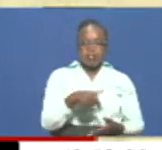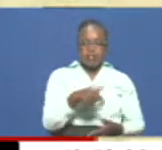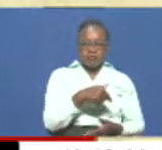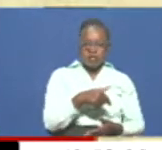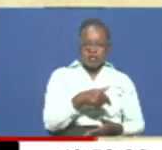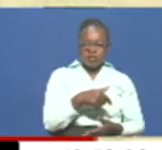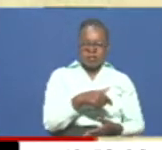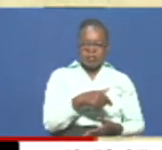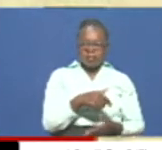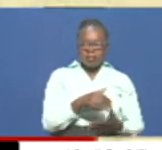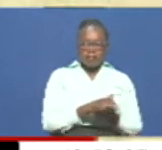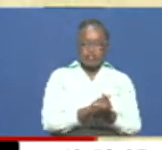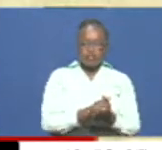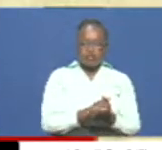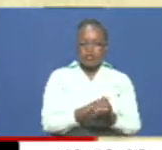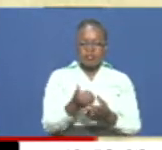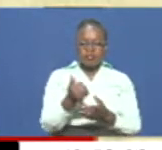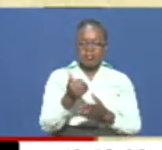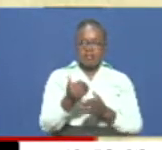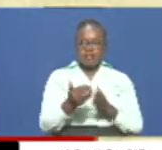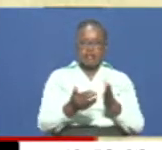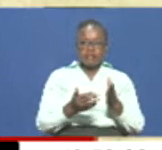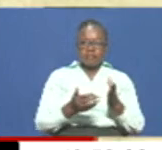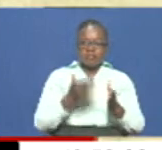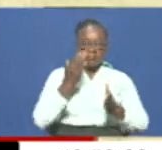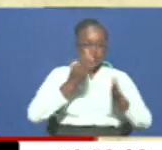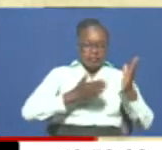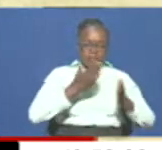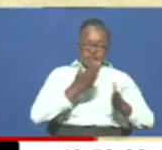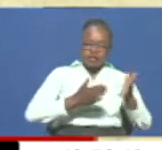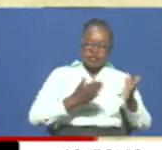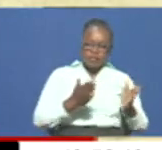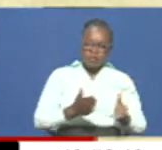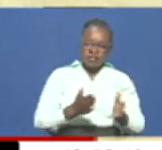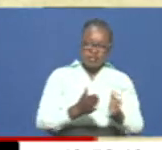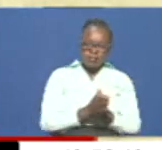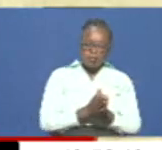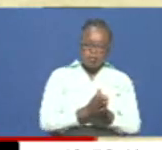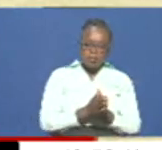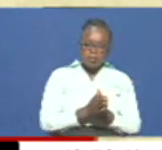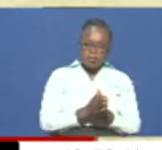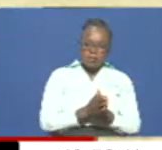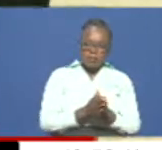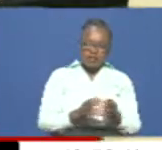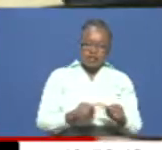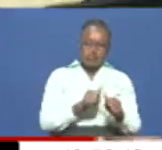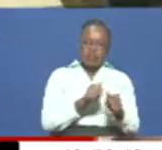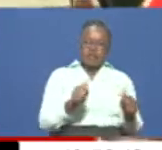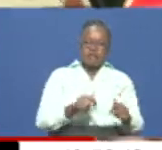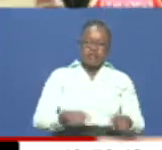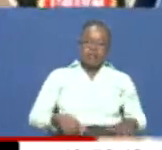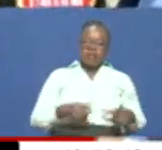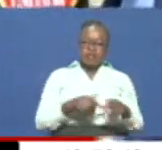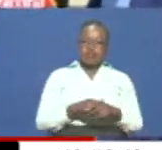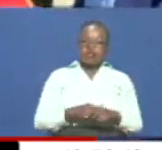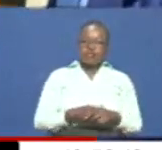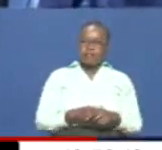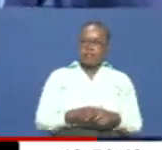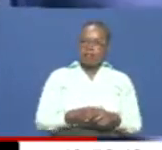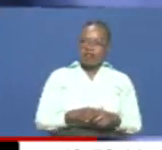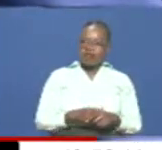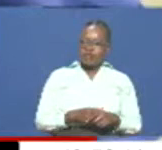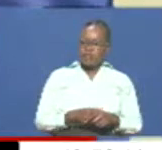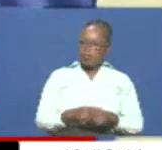people as athletes. I think we will go well in life. Maybe as athletes, do you normally